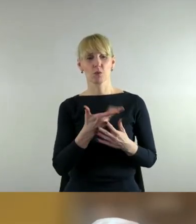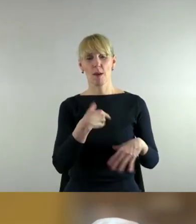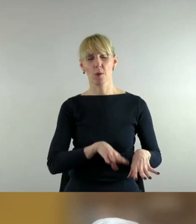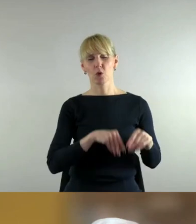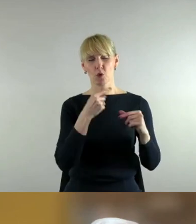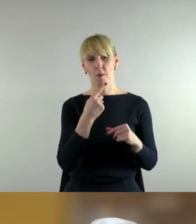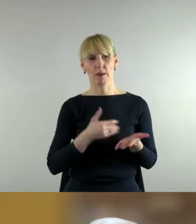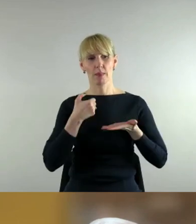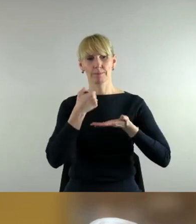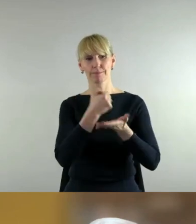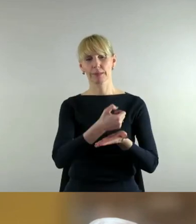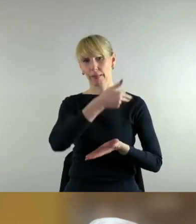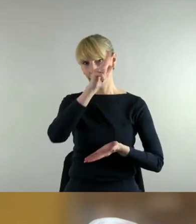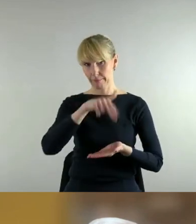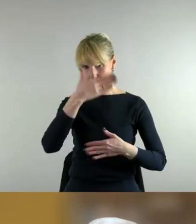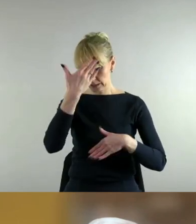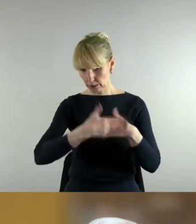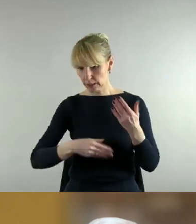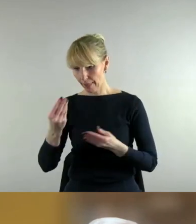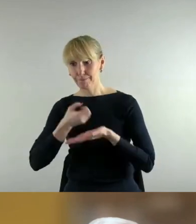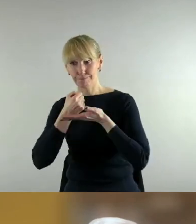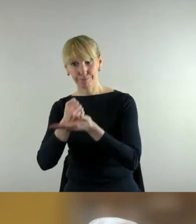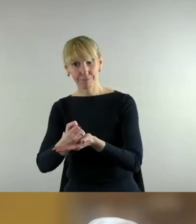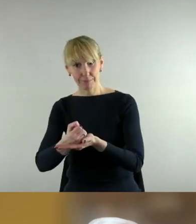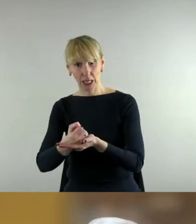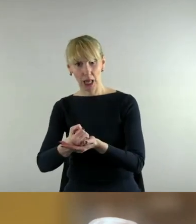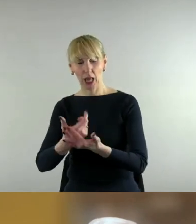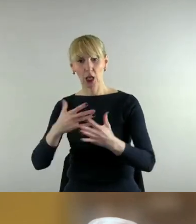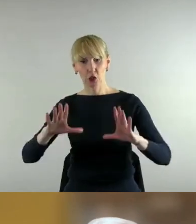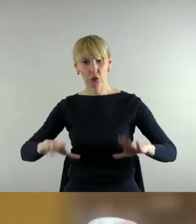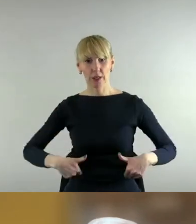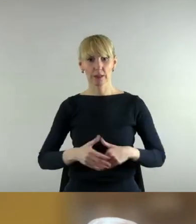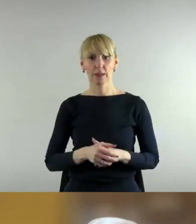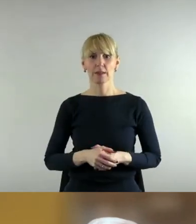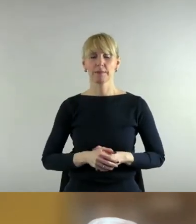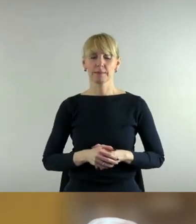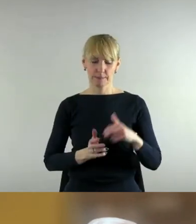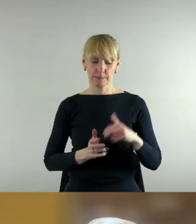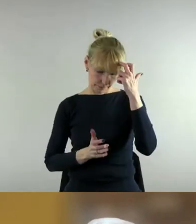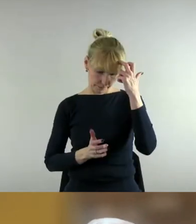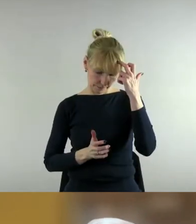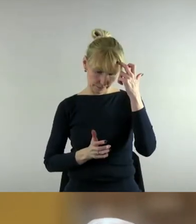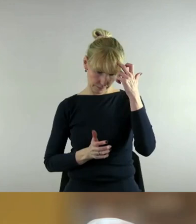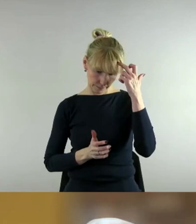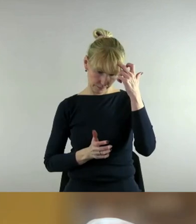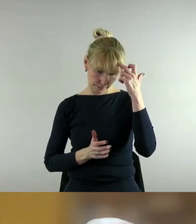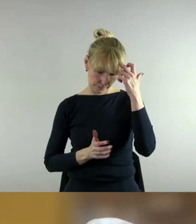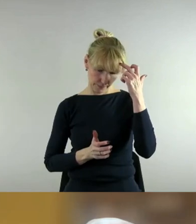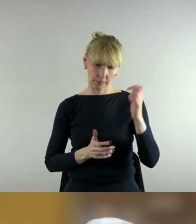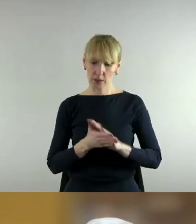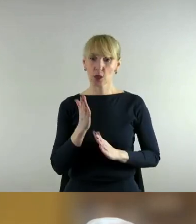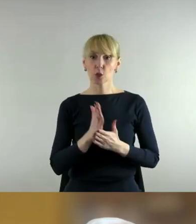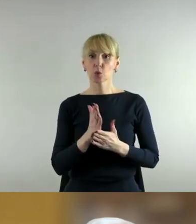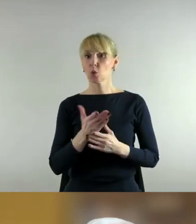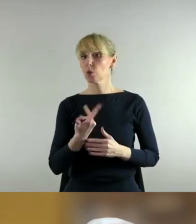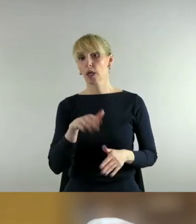continue those interesting and fruitful discussions. Today's meeting has proved, and this is of course not